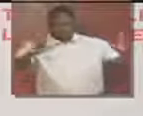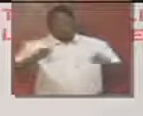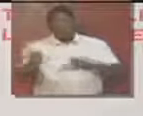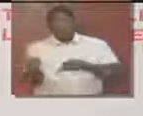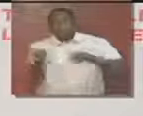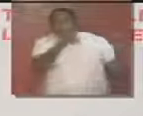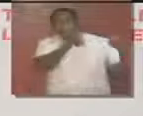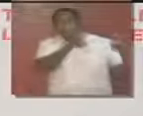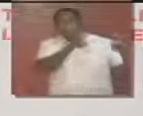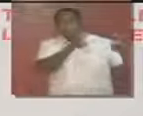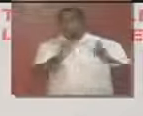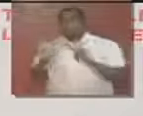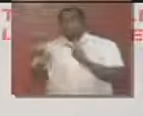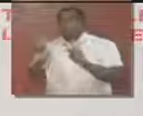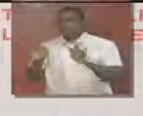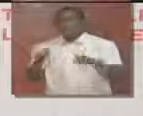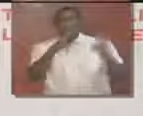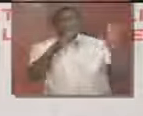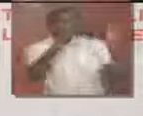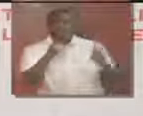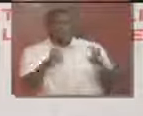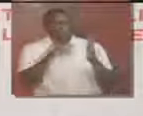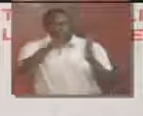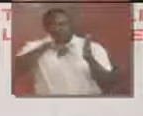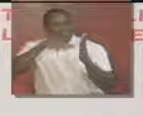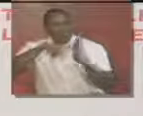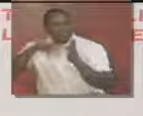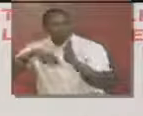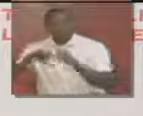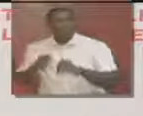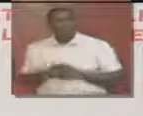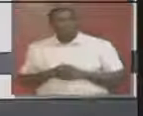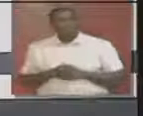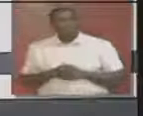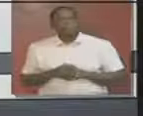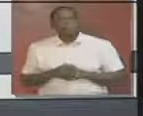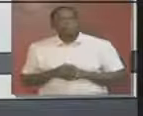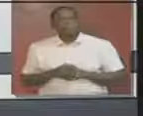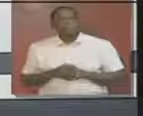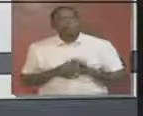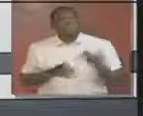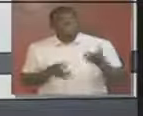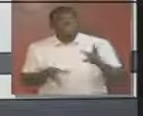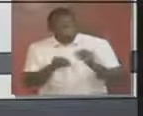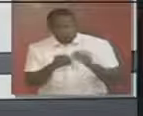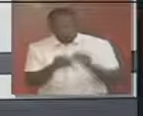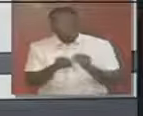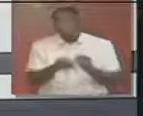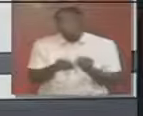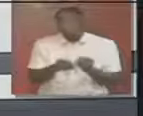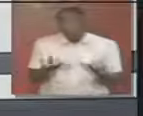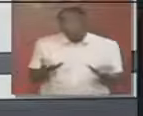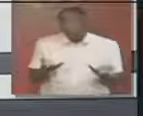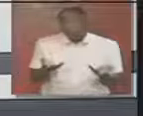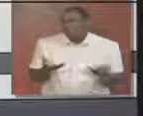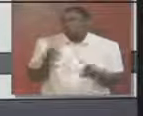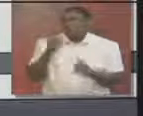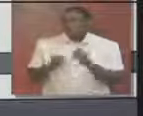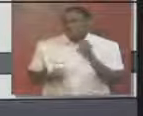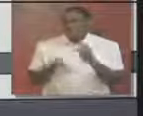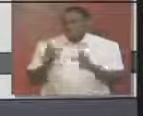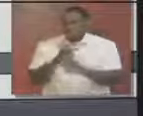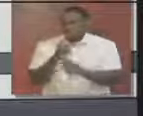to respond in further detail. I have nothing much really to add, except the last figures I had for diabetes